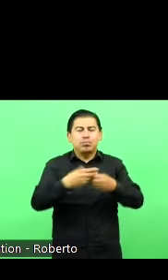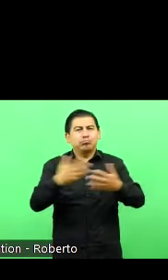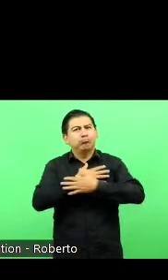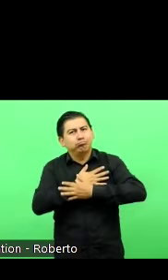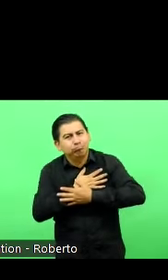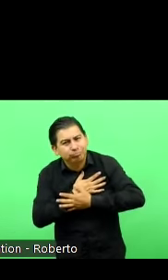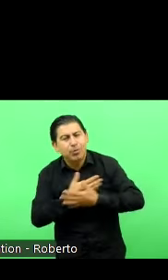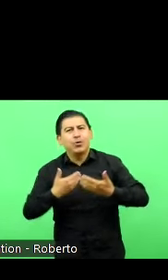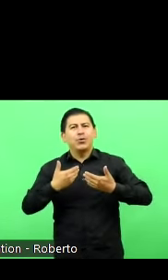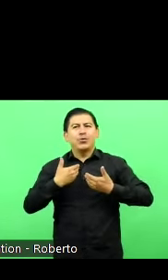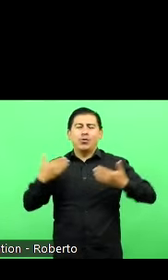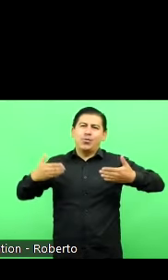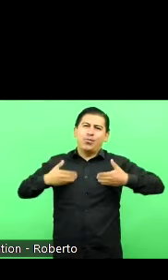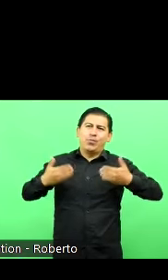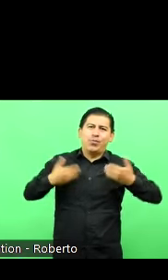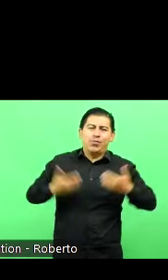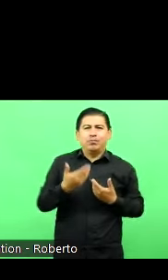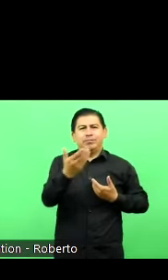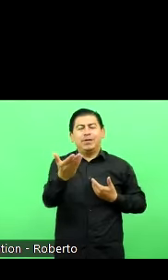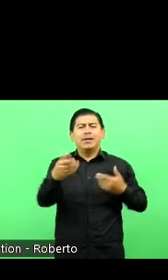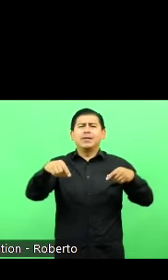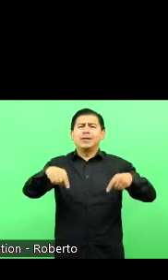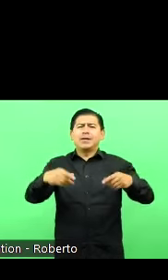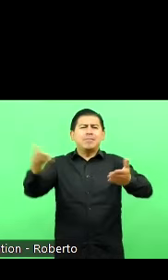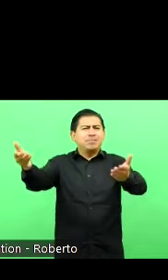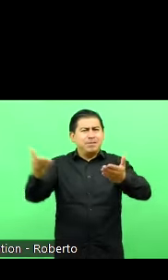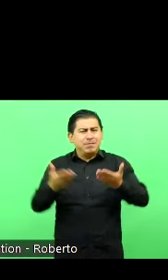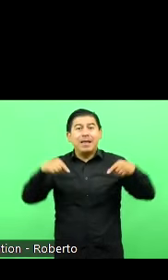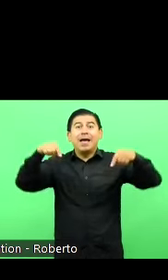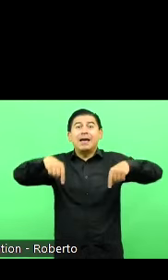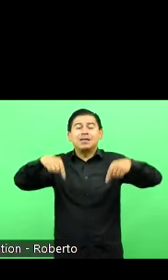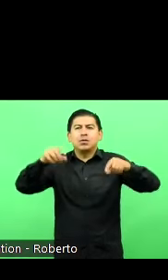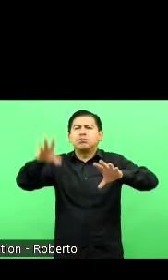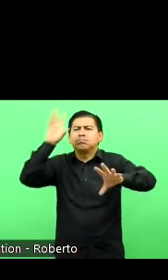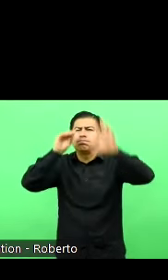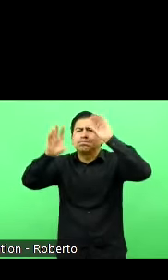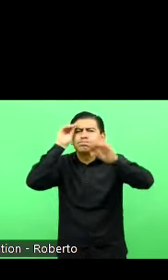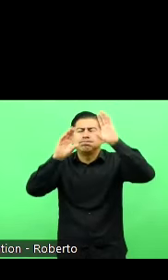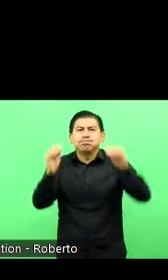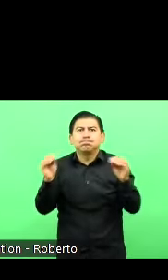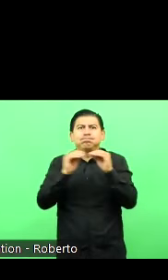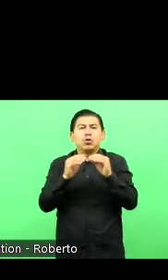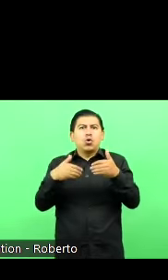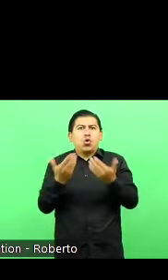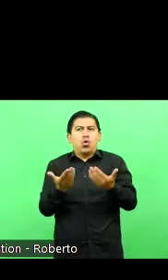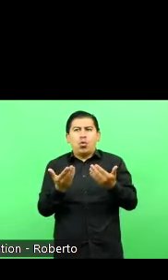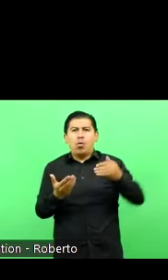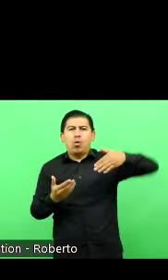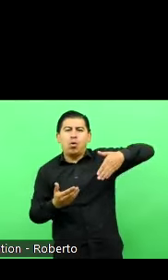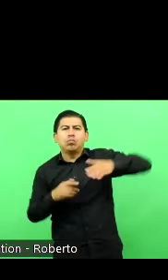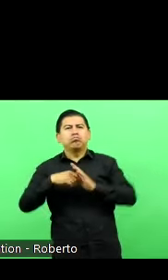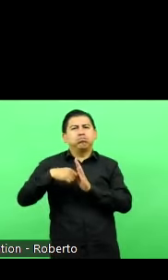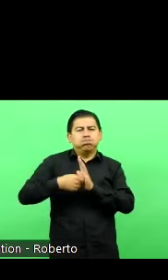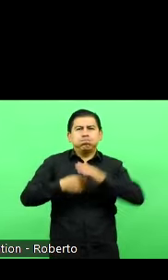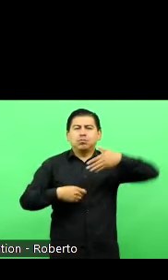capacity building program on leveraging South-South and triangular cooperation, inclusive and technological innovations for